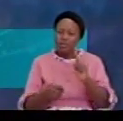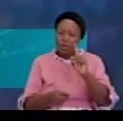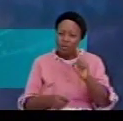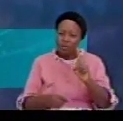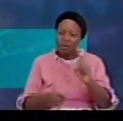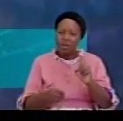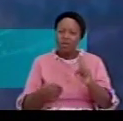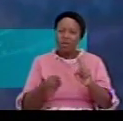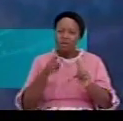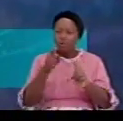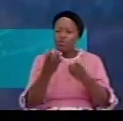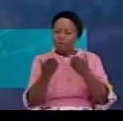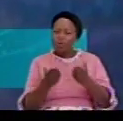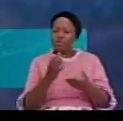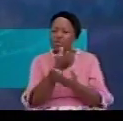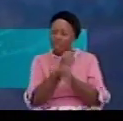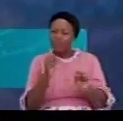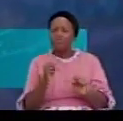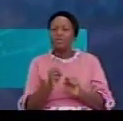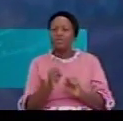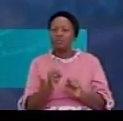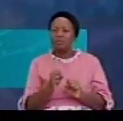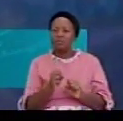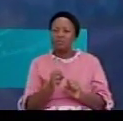want salvation.